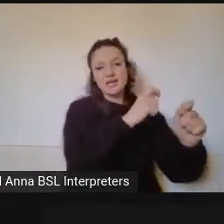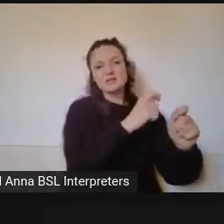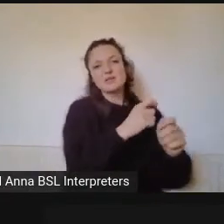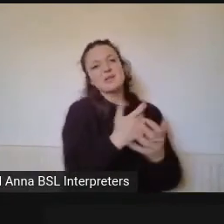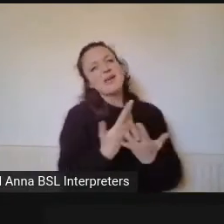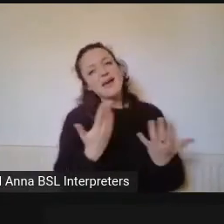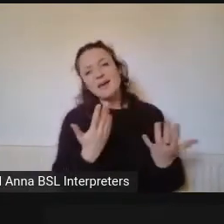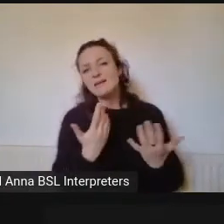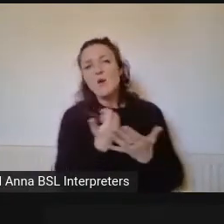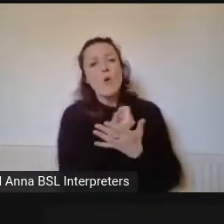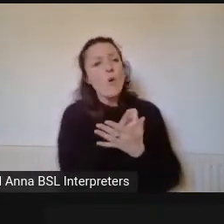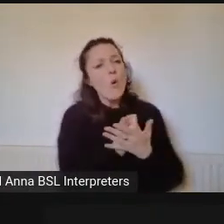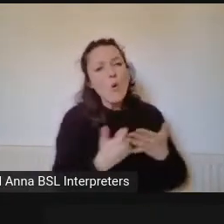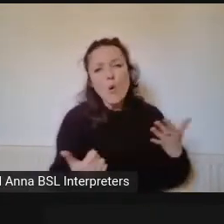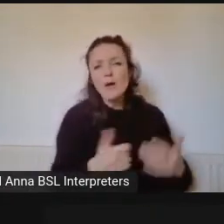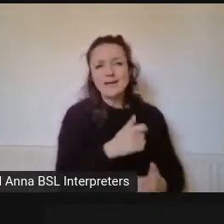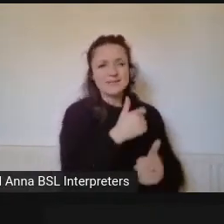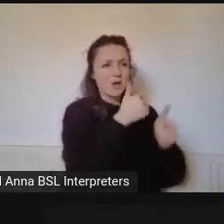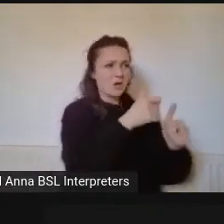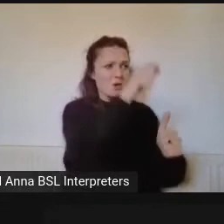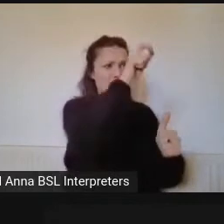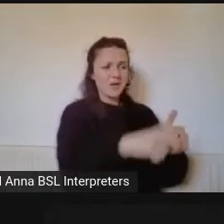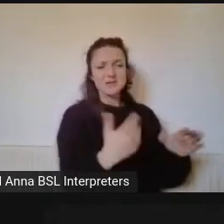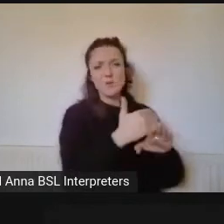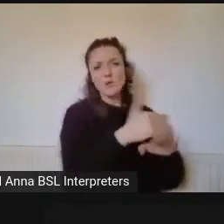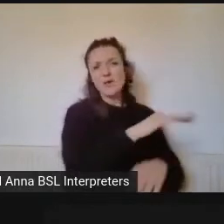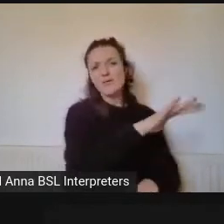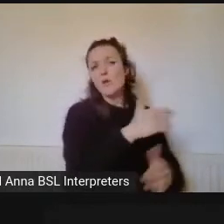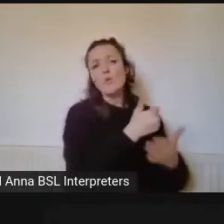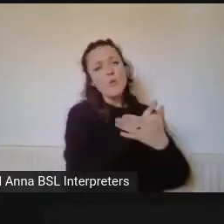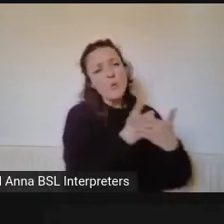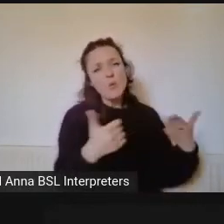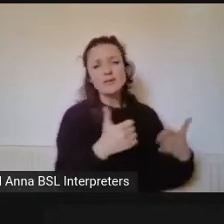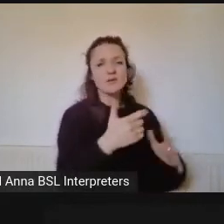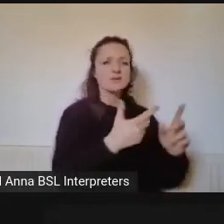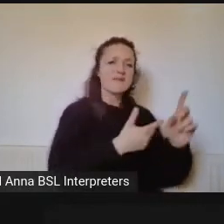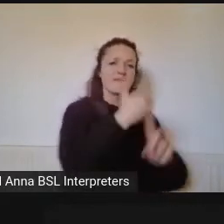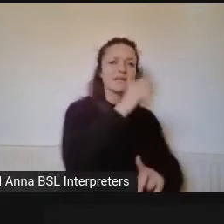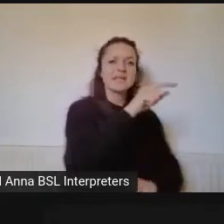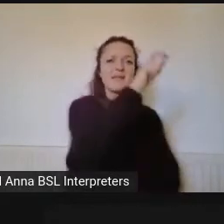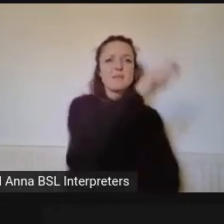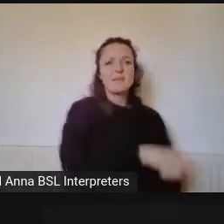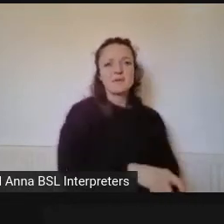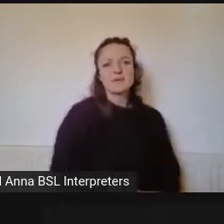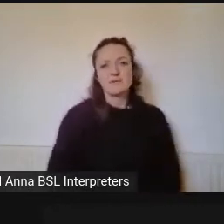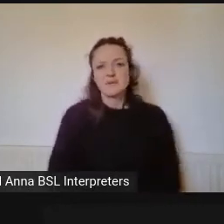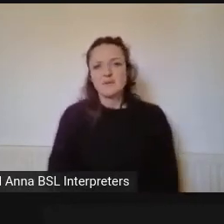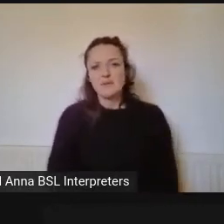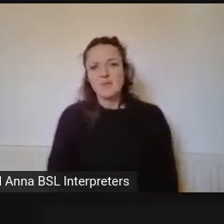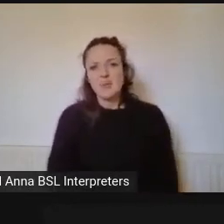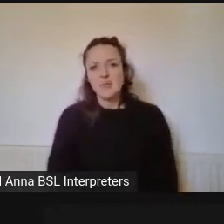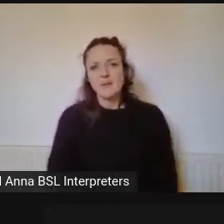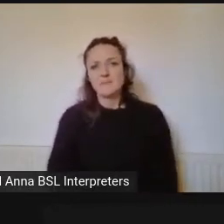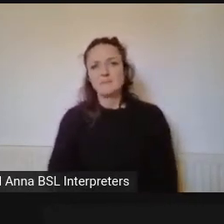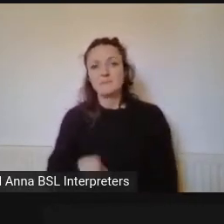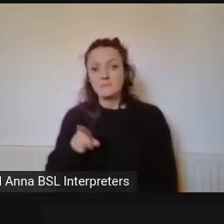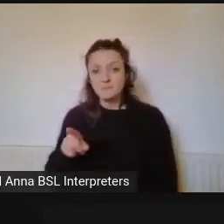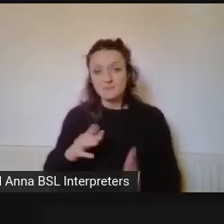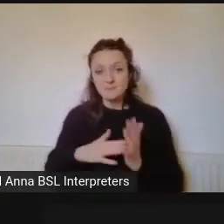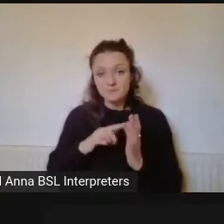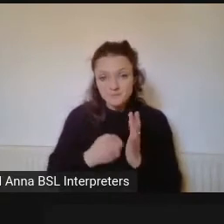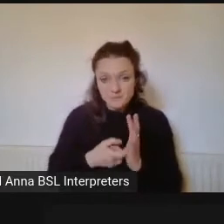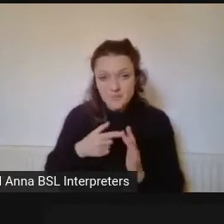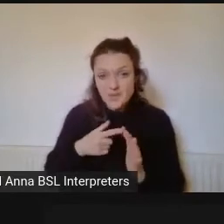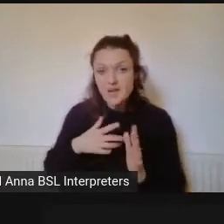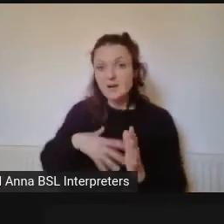Always. Thank you. Hannah, Maria, Isabella, is there any hopeful note that you would like to end on with the work that you do that